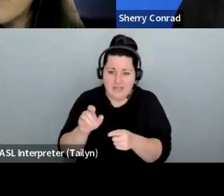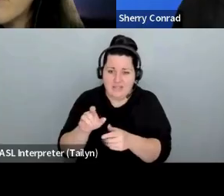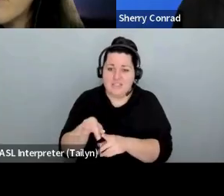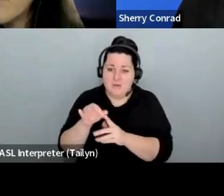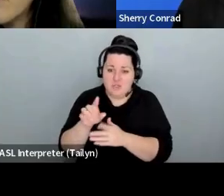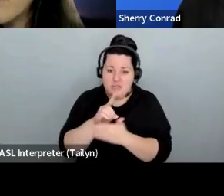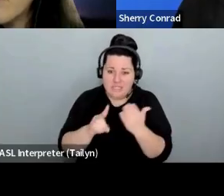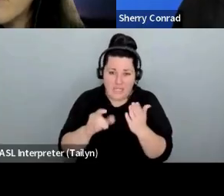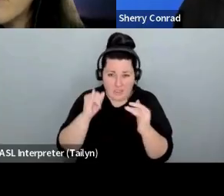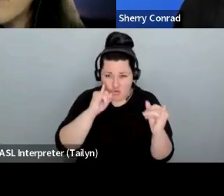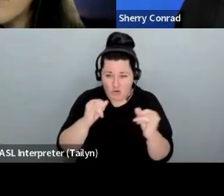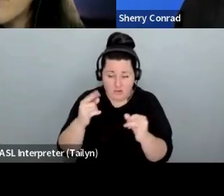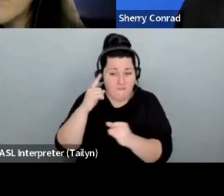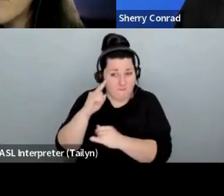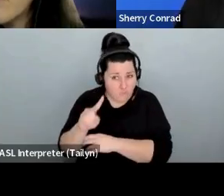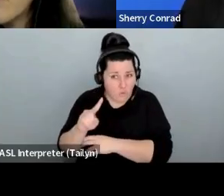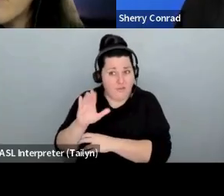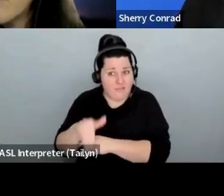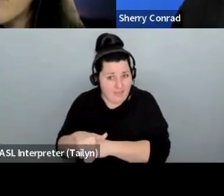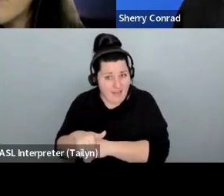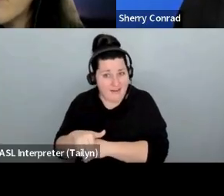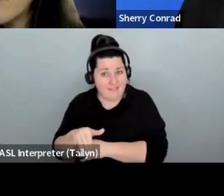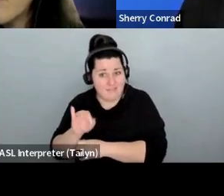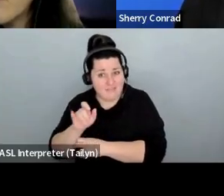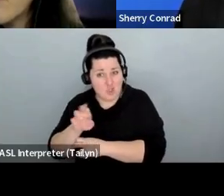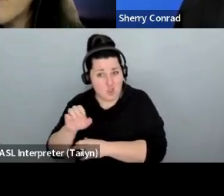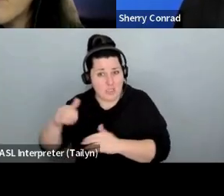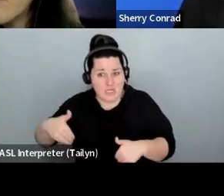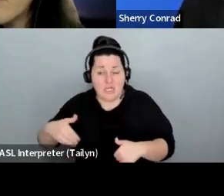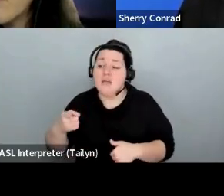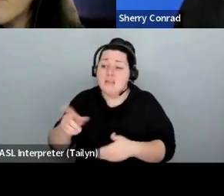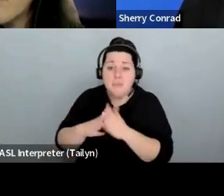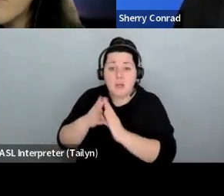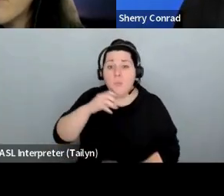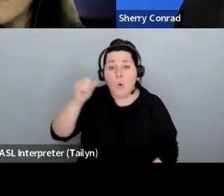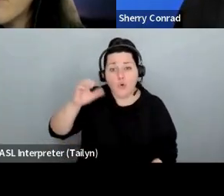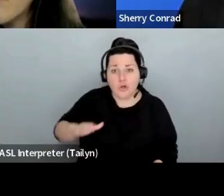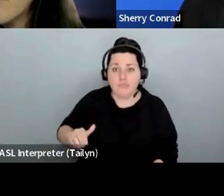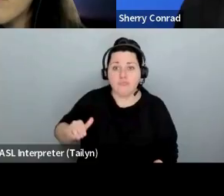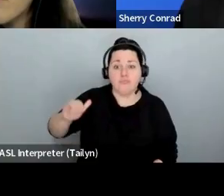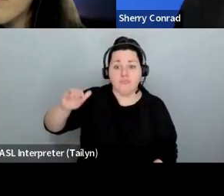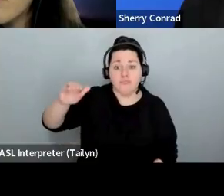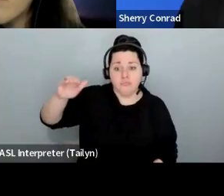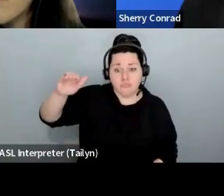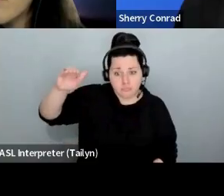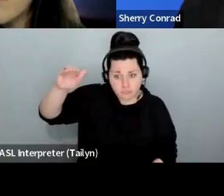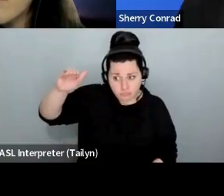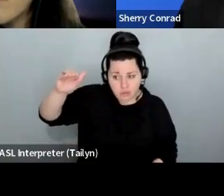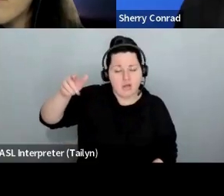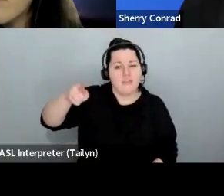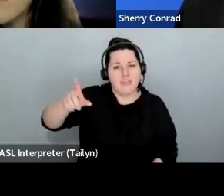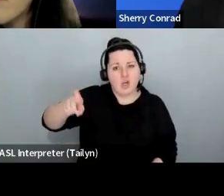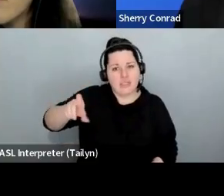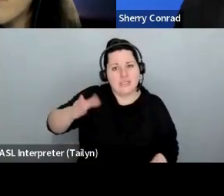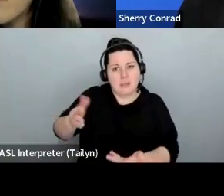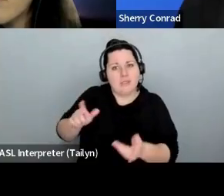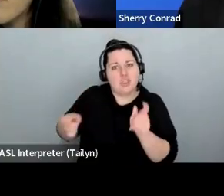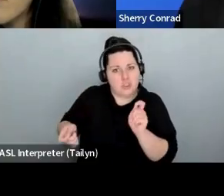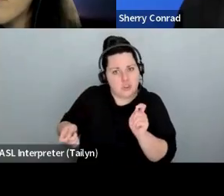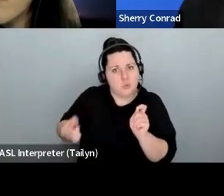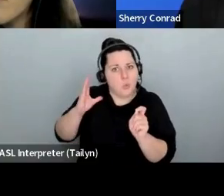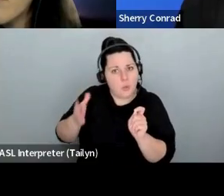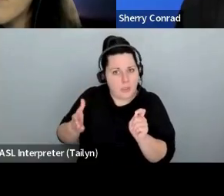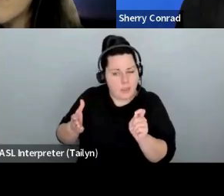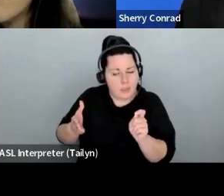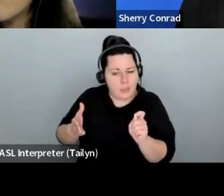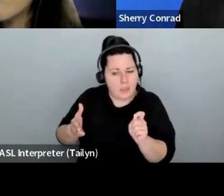teacher just yet. Now, as they age with us, as they grow older, as we love them more, their needs may change. And so Mhm.